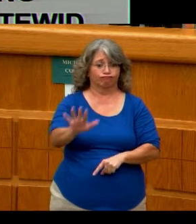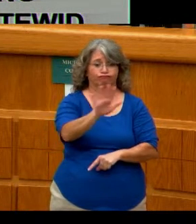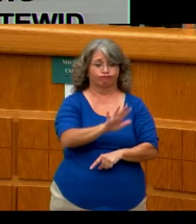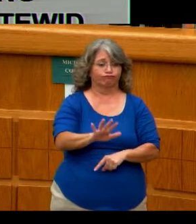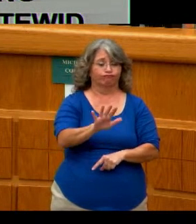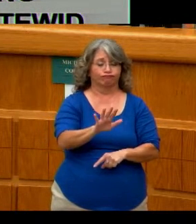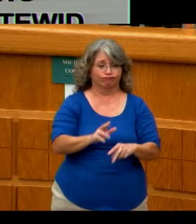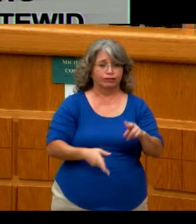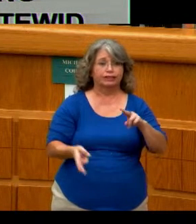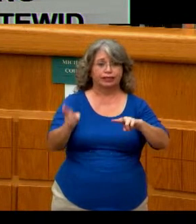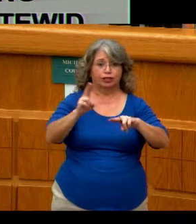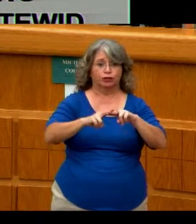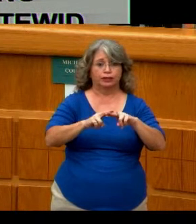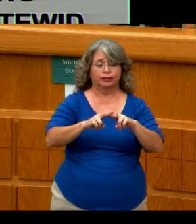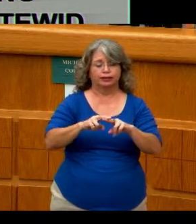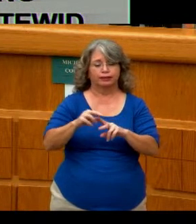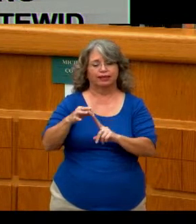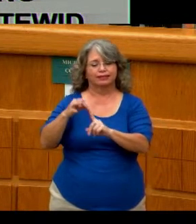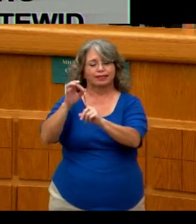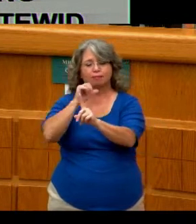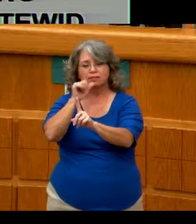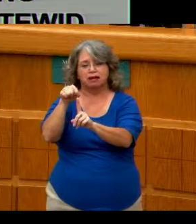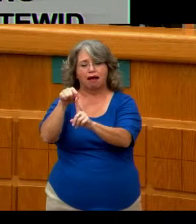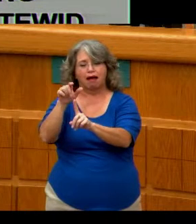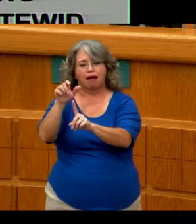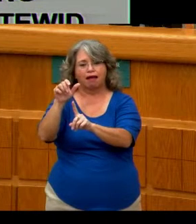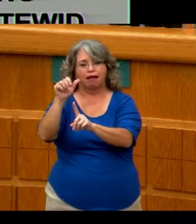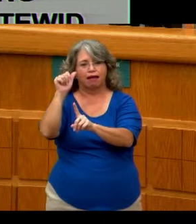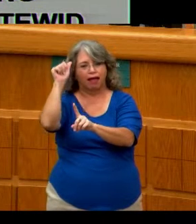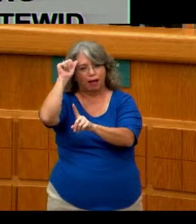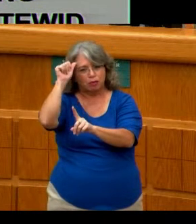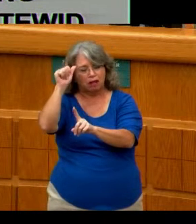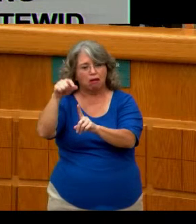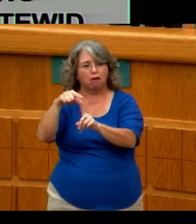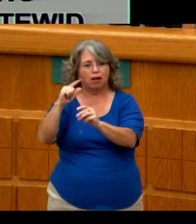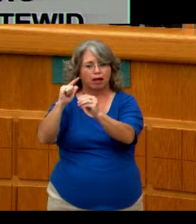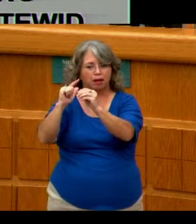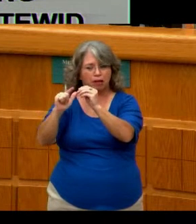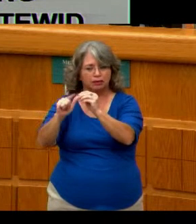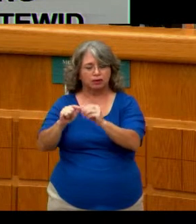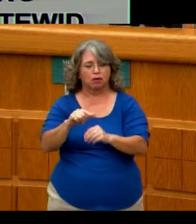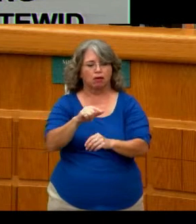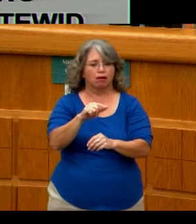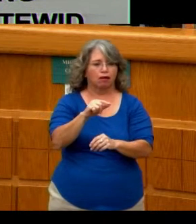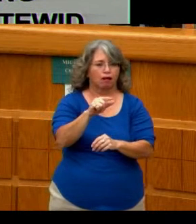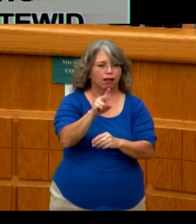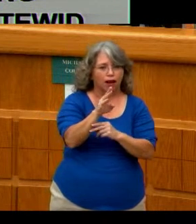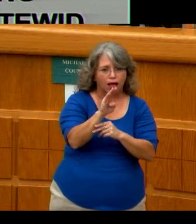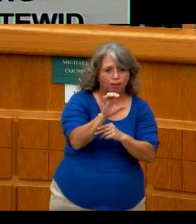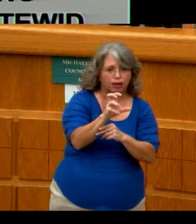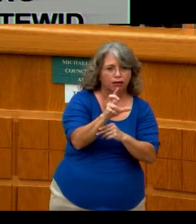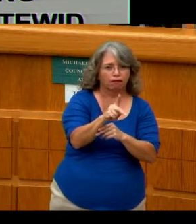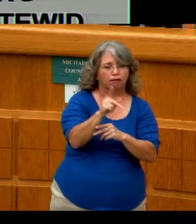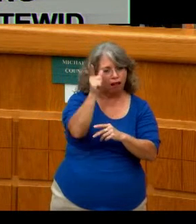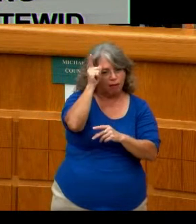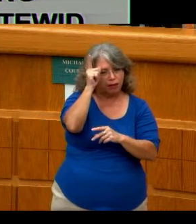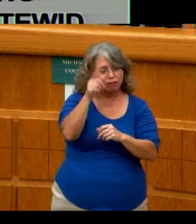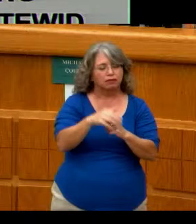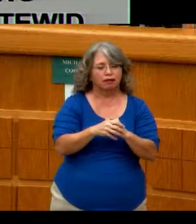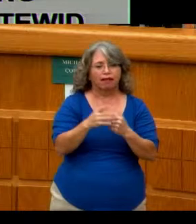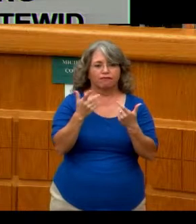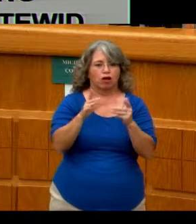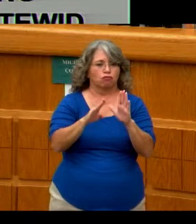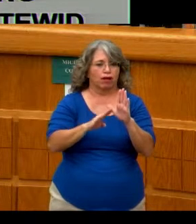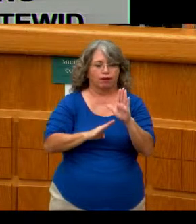out at all of Texas, basically the whole state of Texas is increasing, with the exception of Amarillo and El Paso